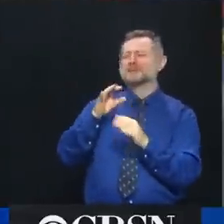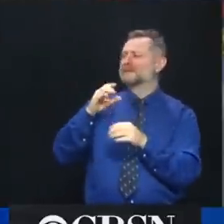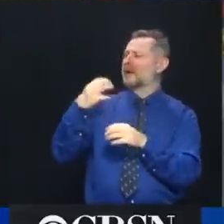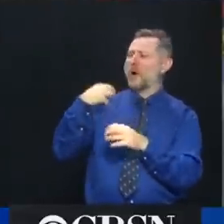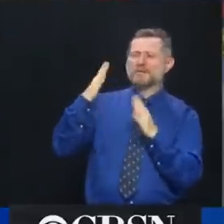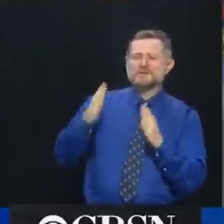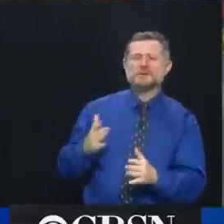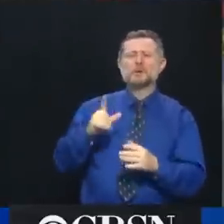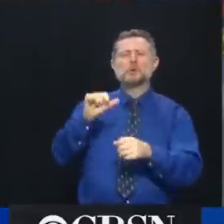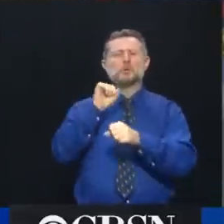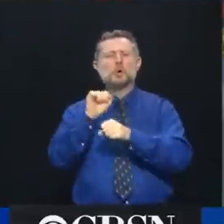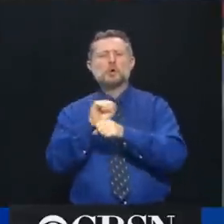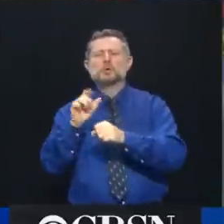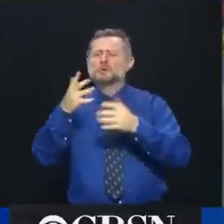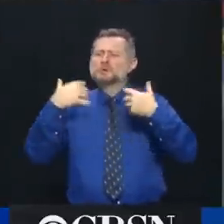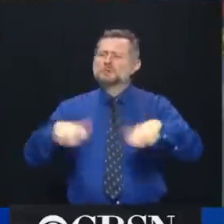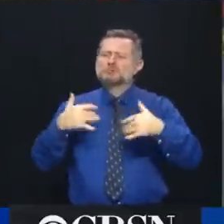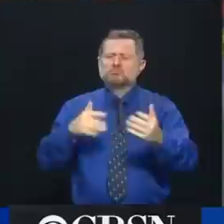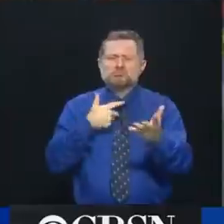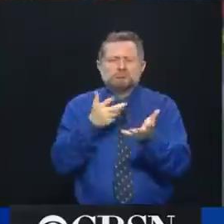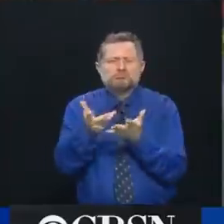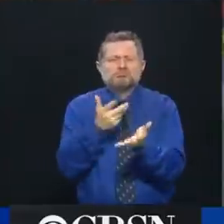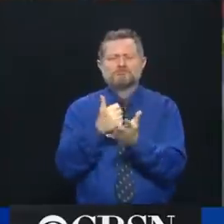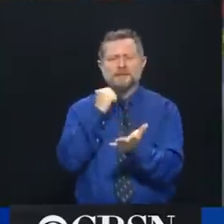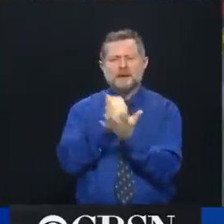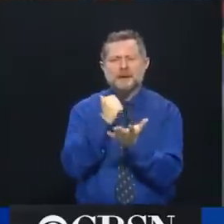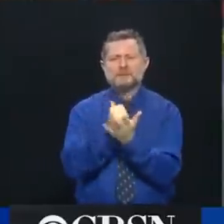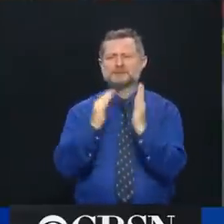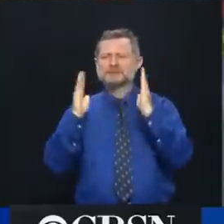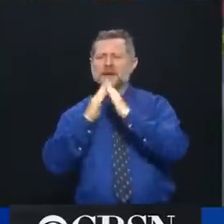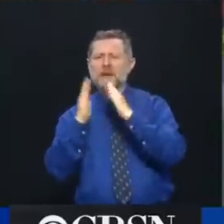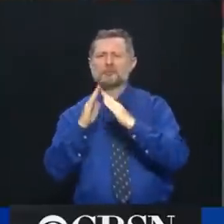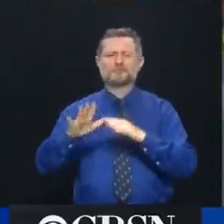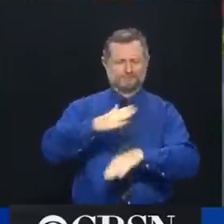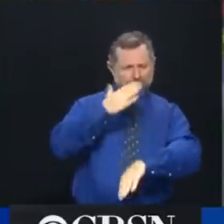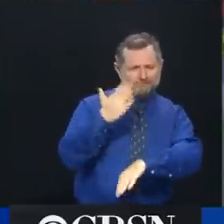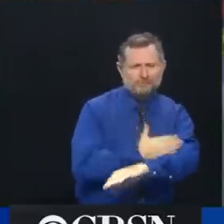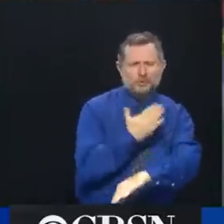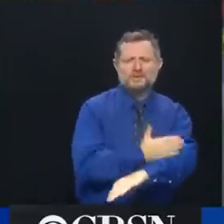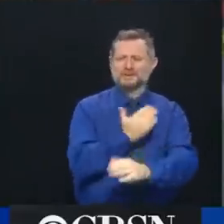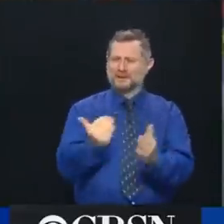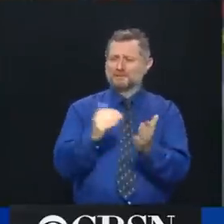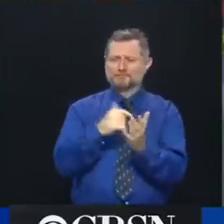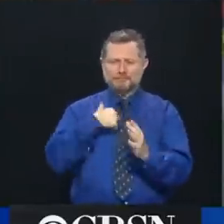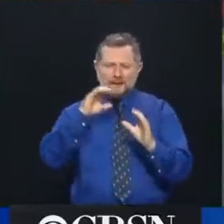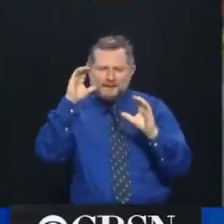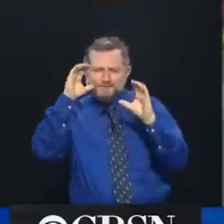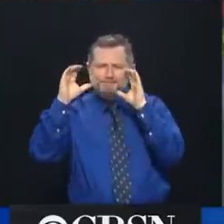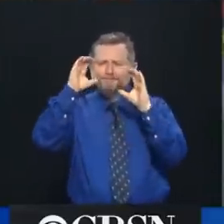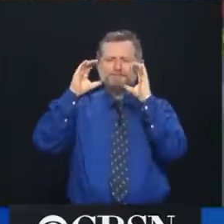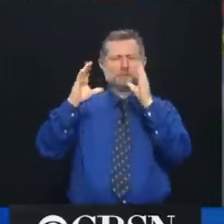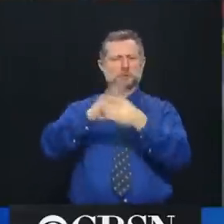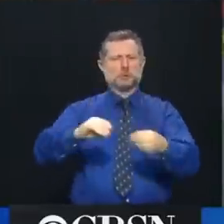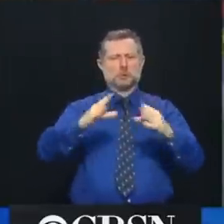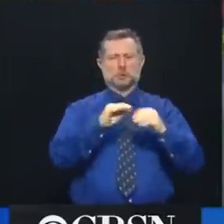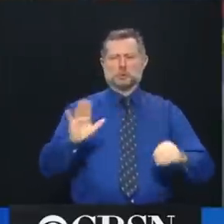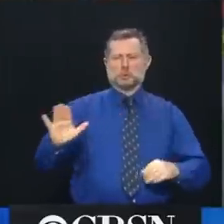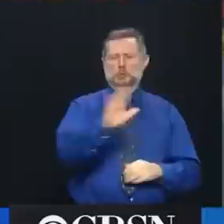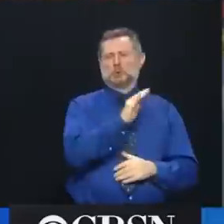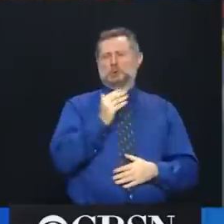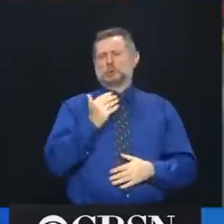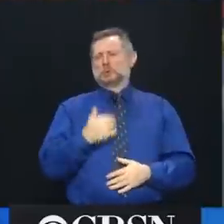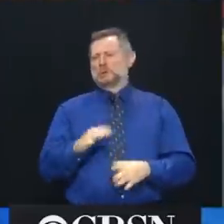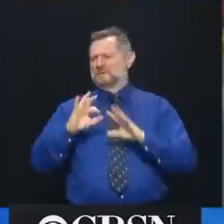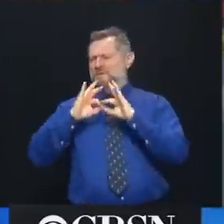neglected downtowns and i've listened with a broken heart to your stories of loss from opioid abuse sadly